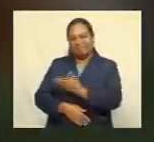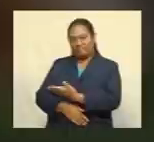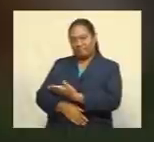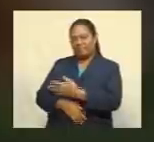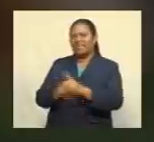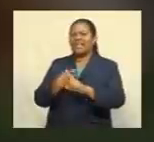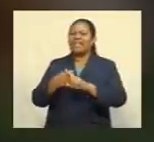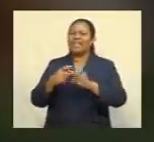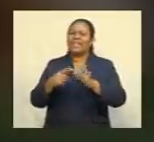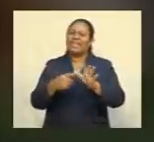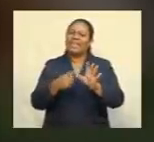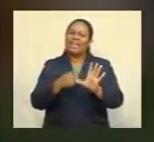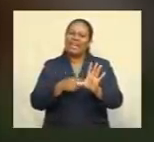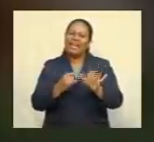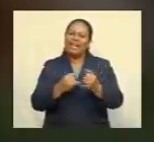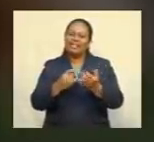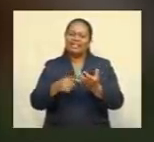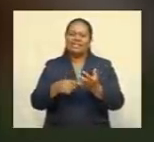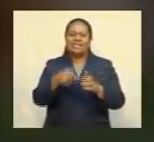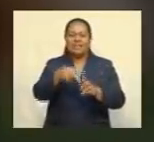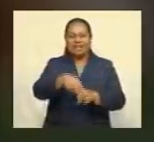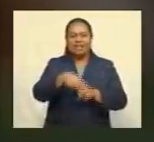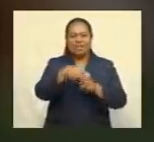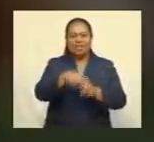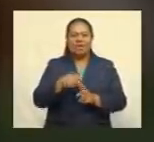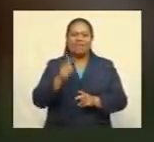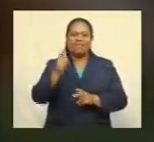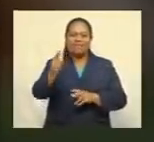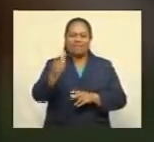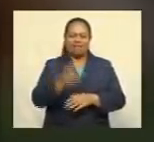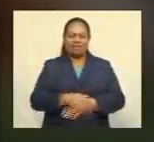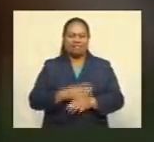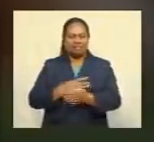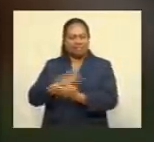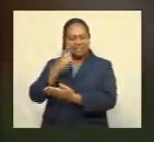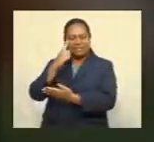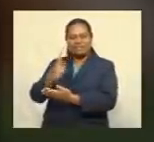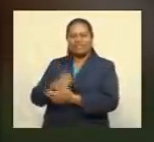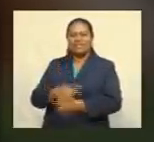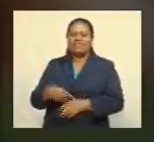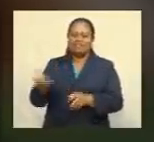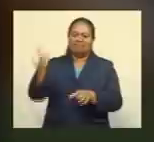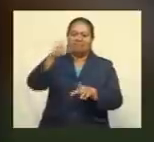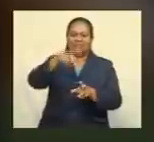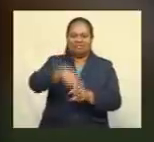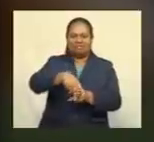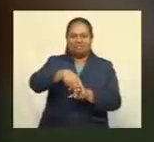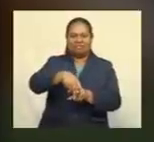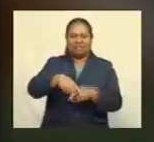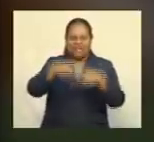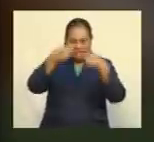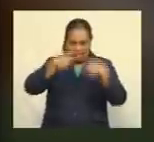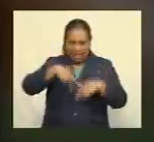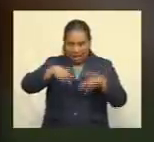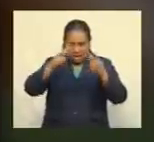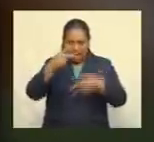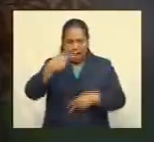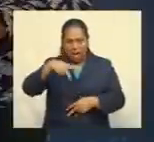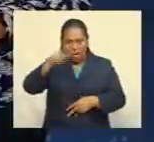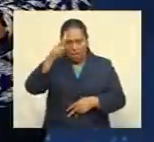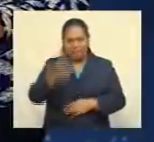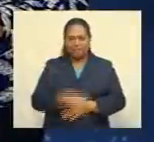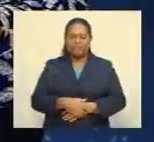Kayasi village in Navosa. The gentleman opted to be carried on a cow's back rather than a horse.